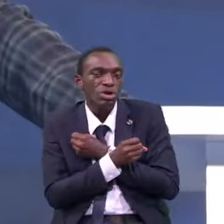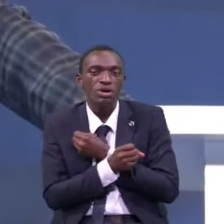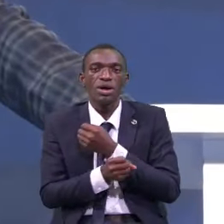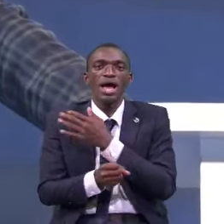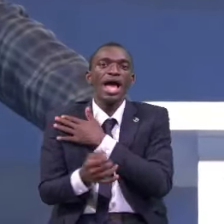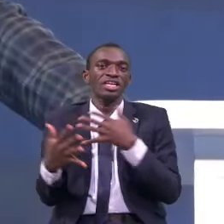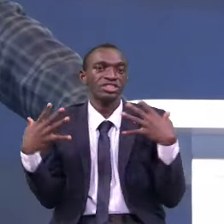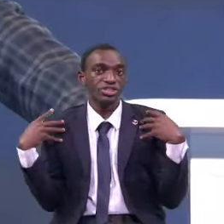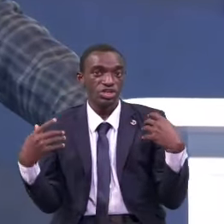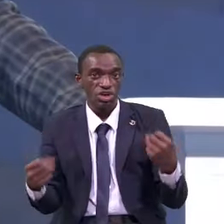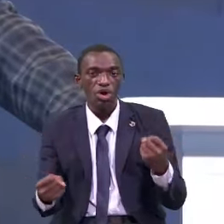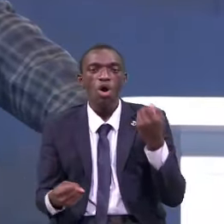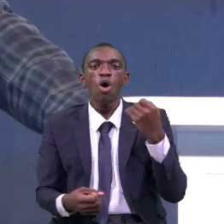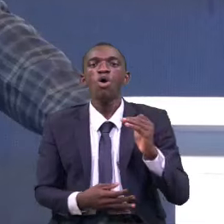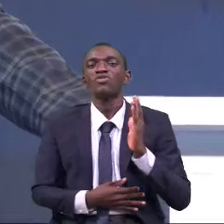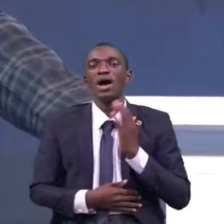Lord.